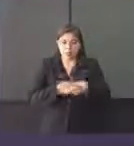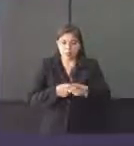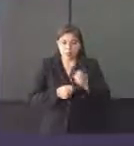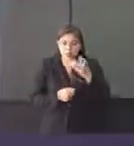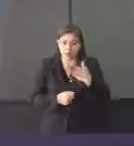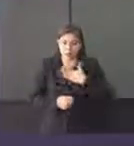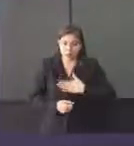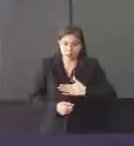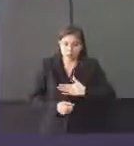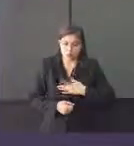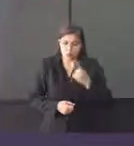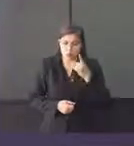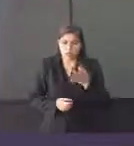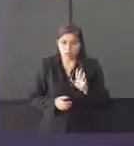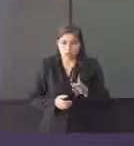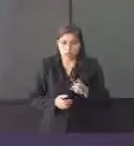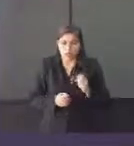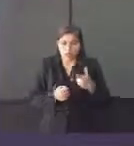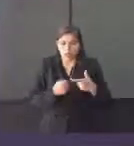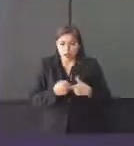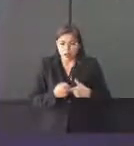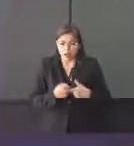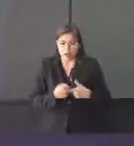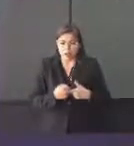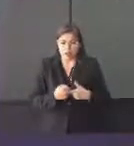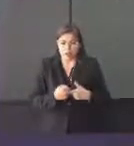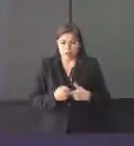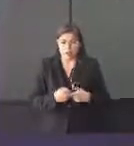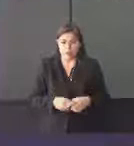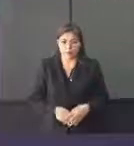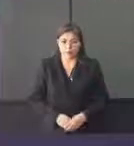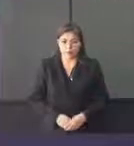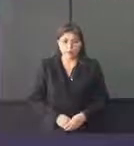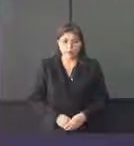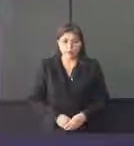of damage and guarantee of non-repetition,